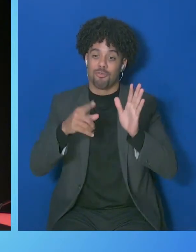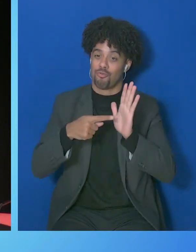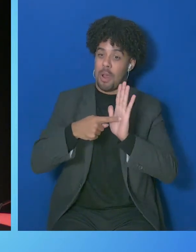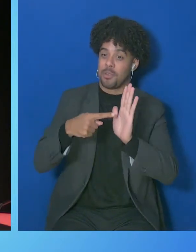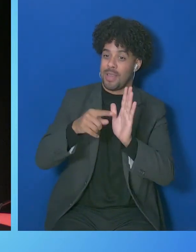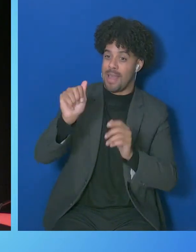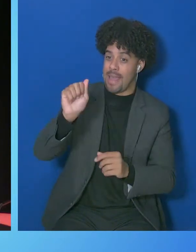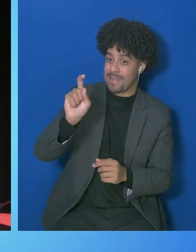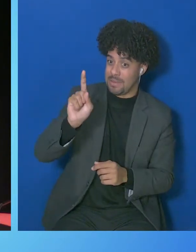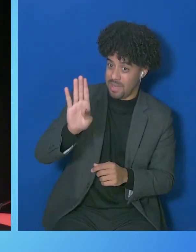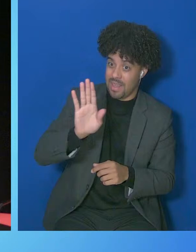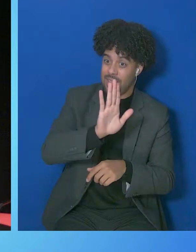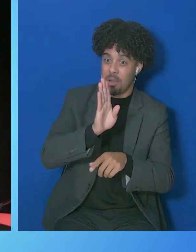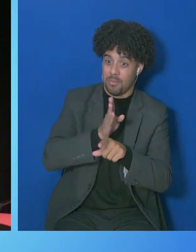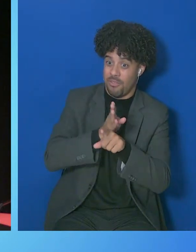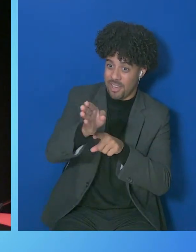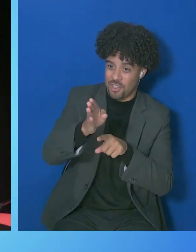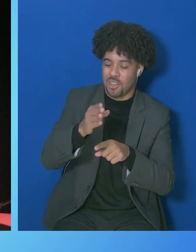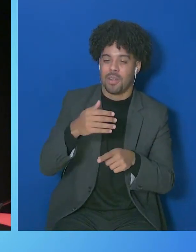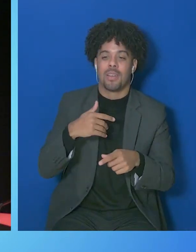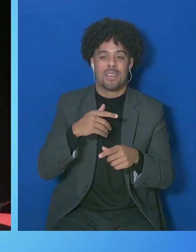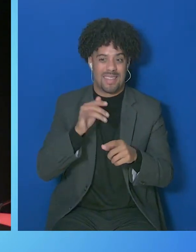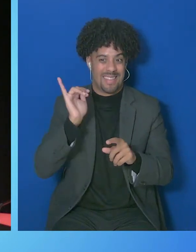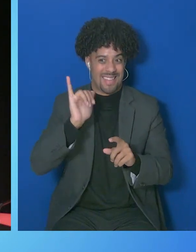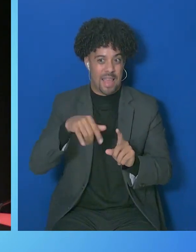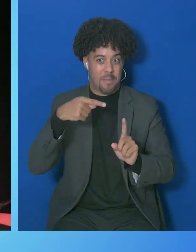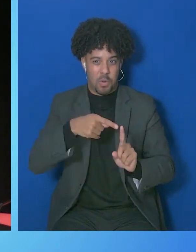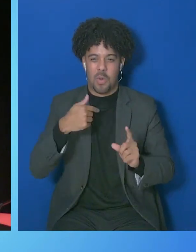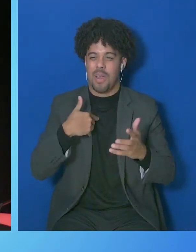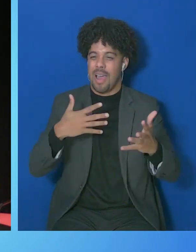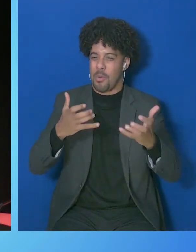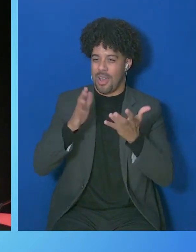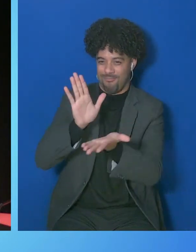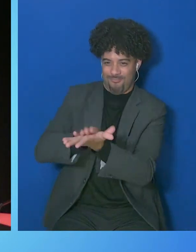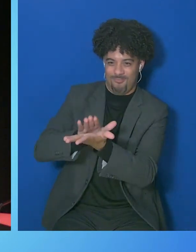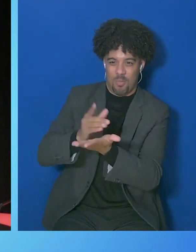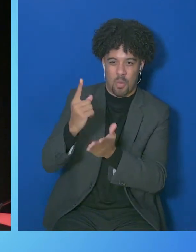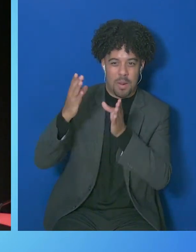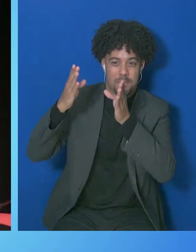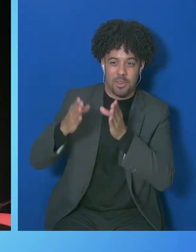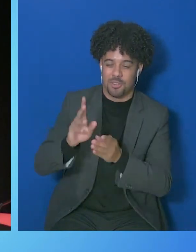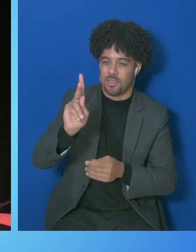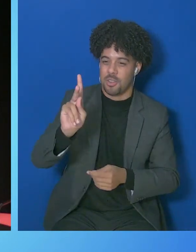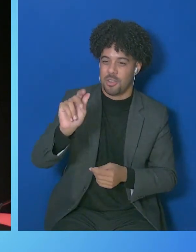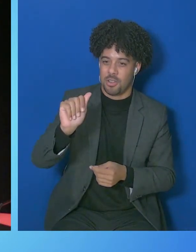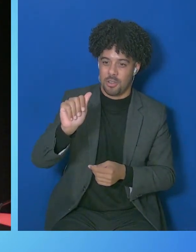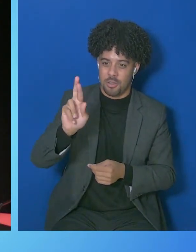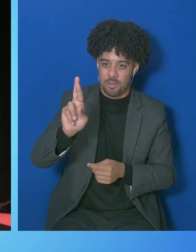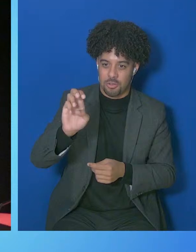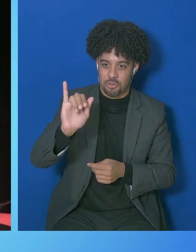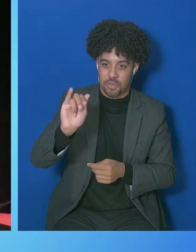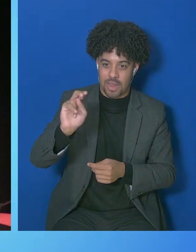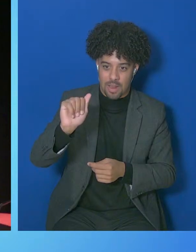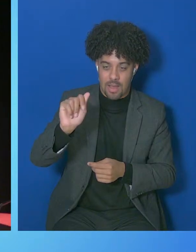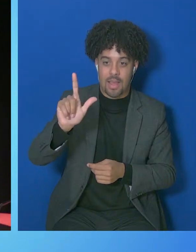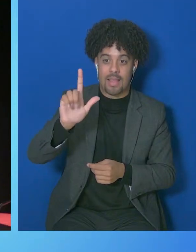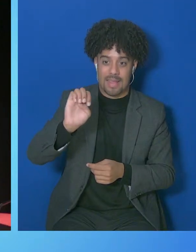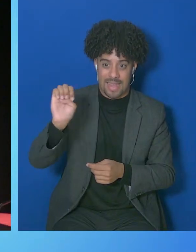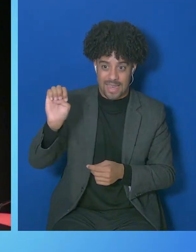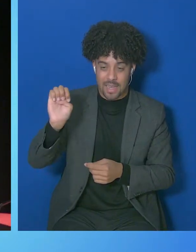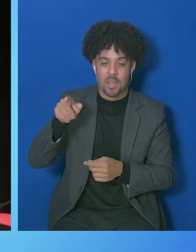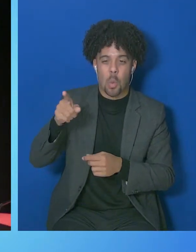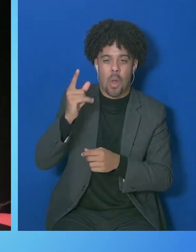to recognize Karina Lee for being recognized as one of the finalists for the Raytheon Leaders in Education